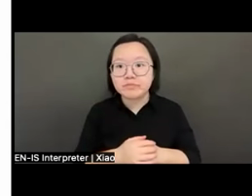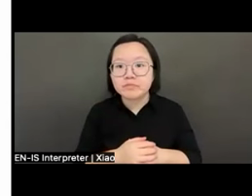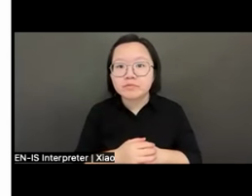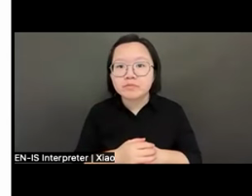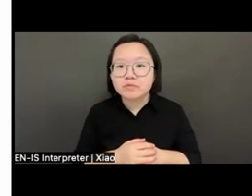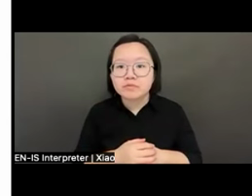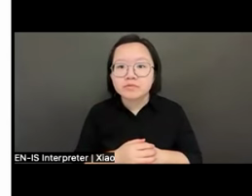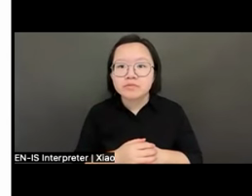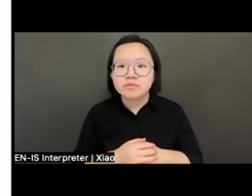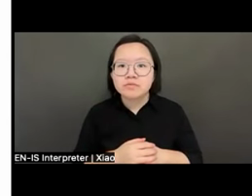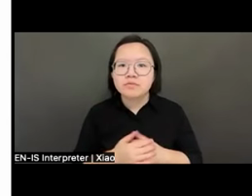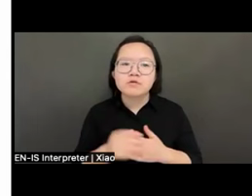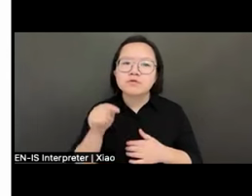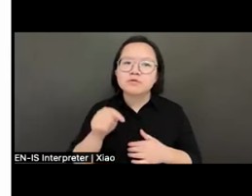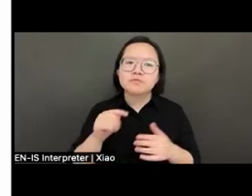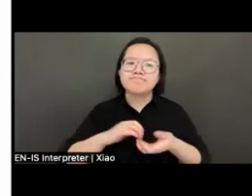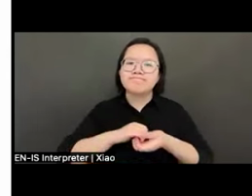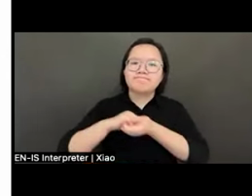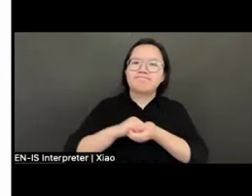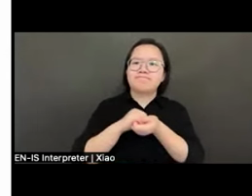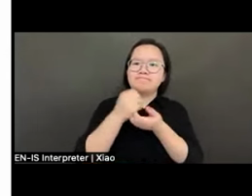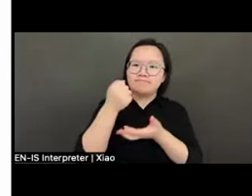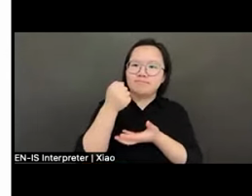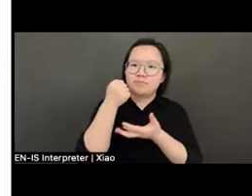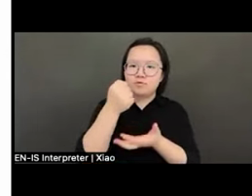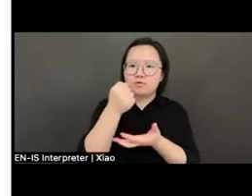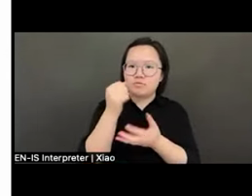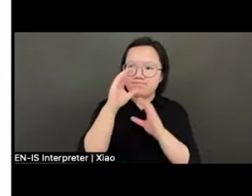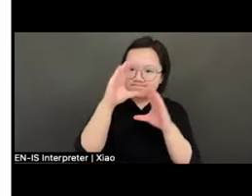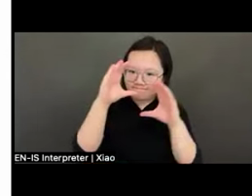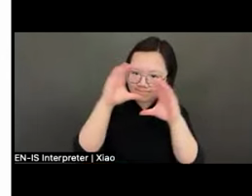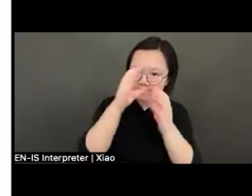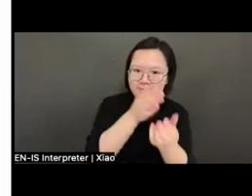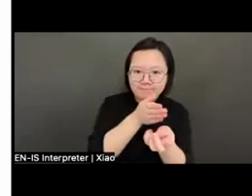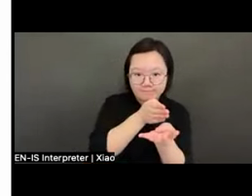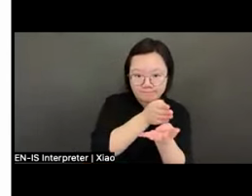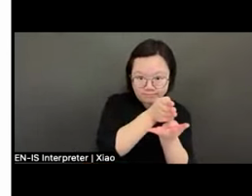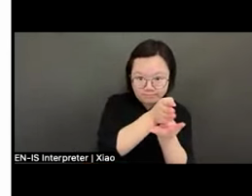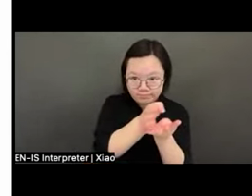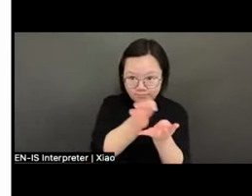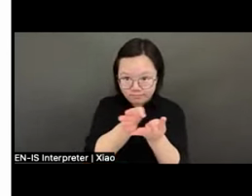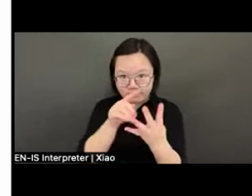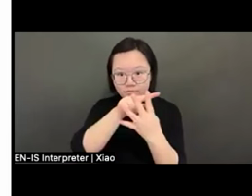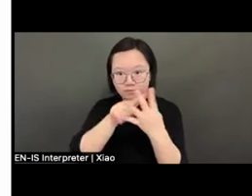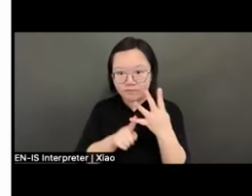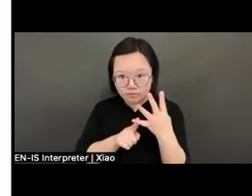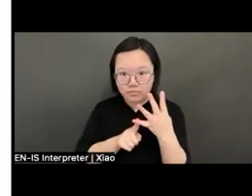application template. So one of them is policy and advocacy. So your projects should really